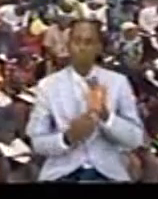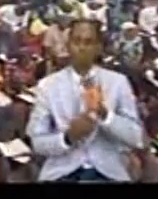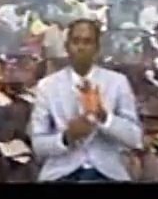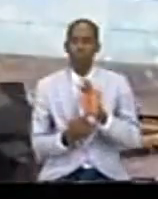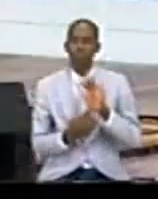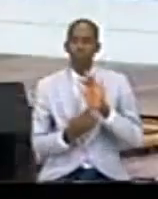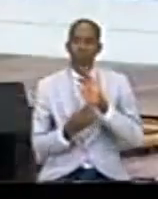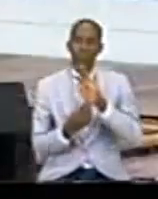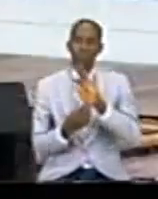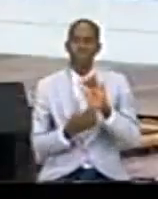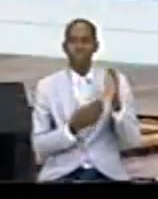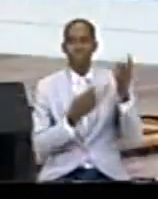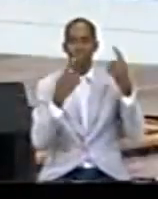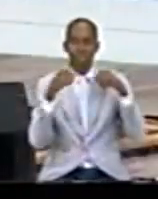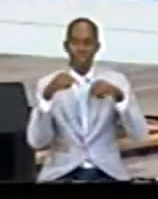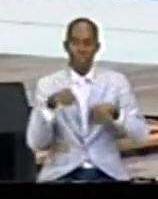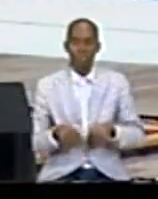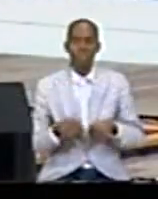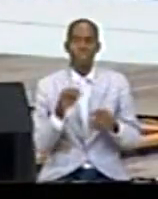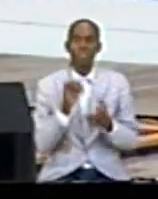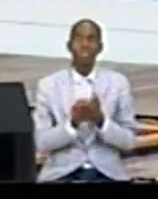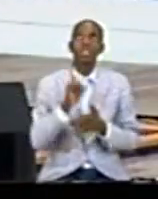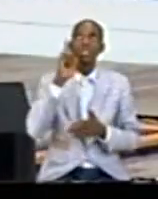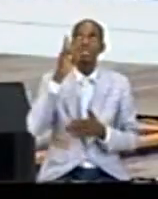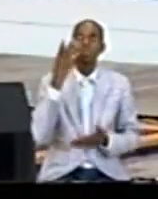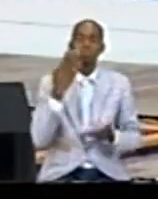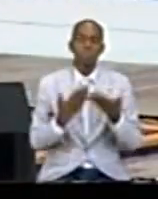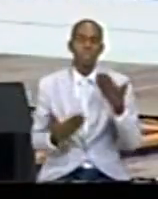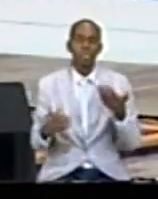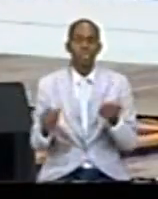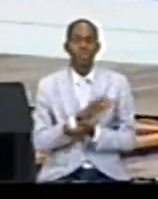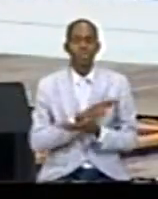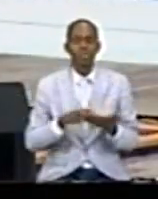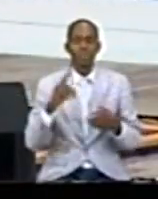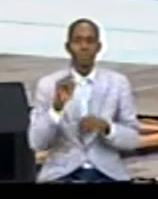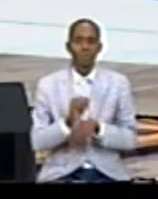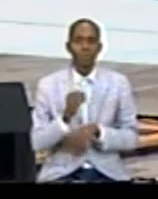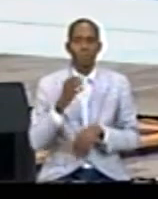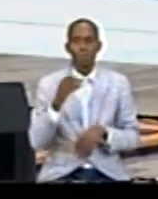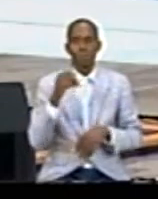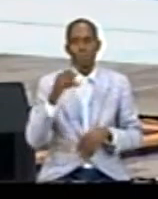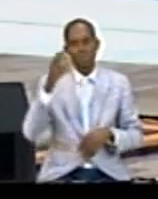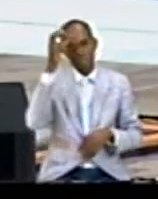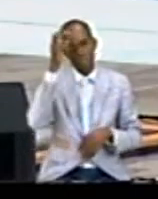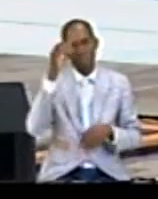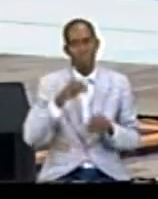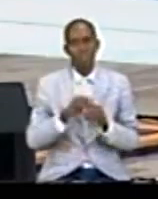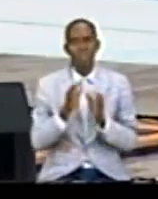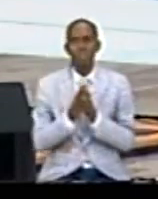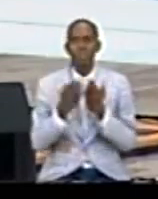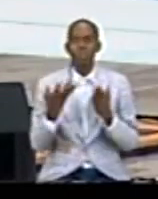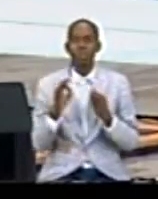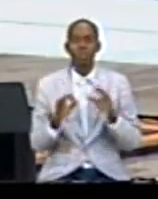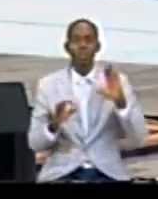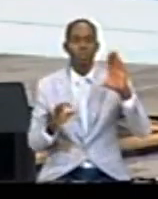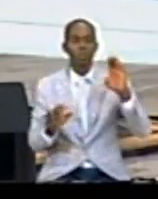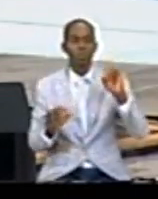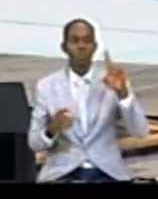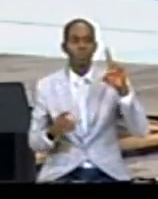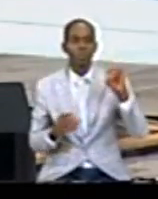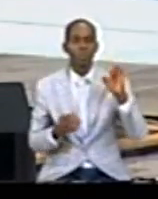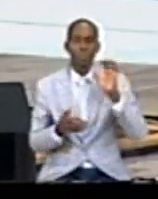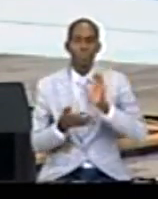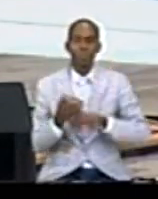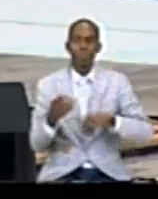might destroy the works of the devil. Colossians chapter 2, reading from verse